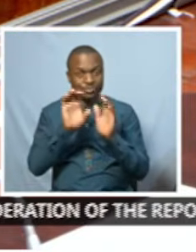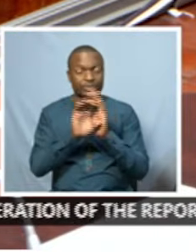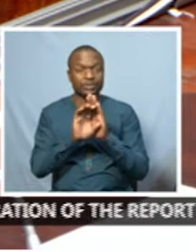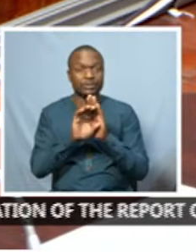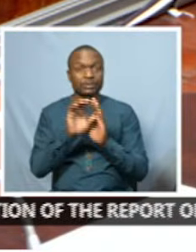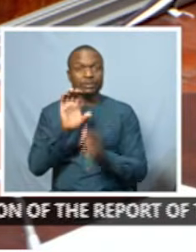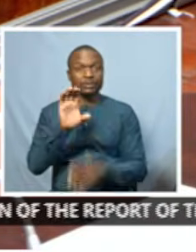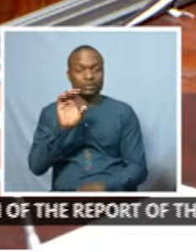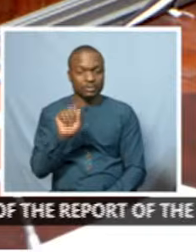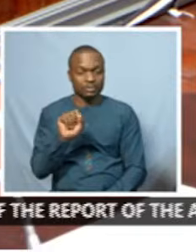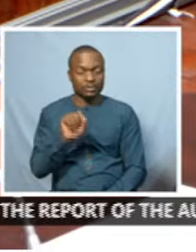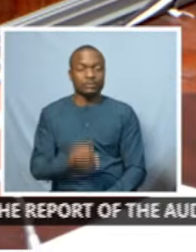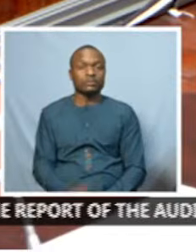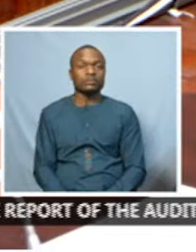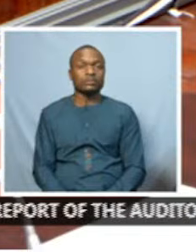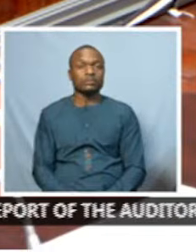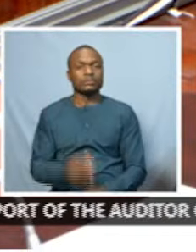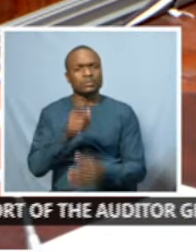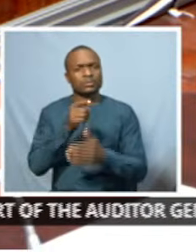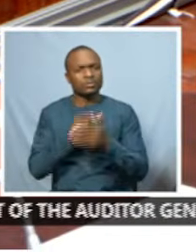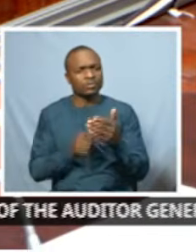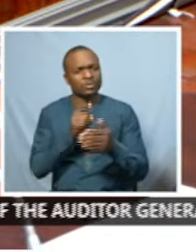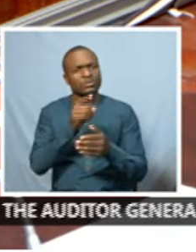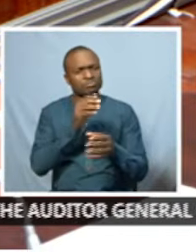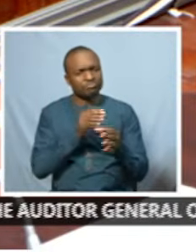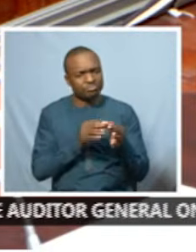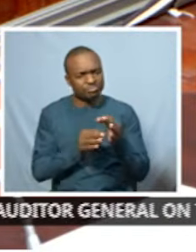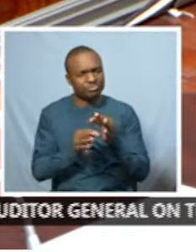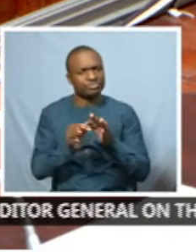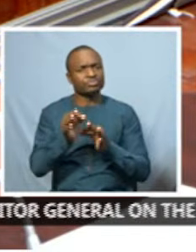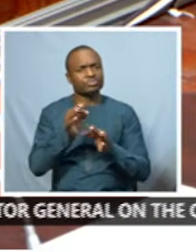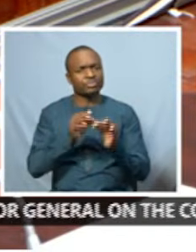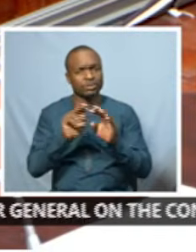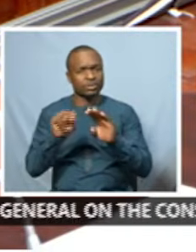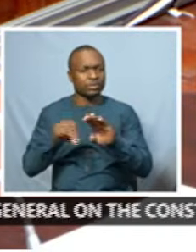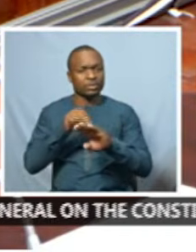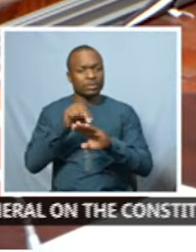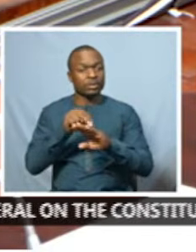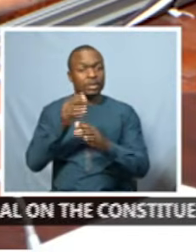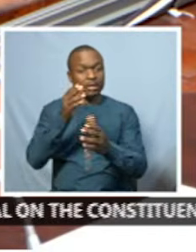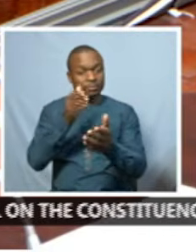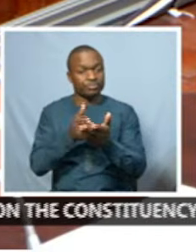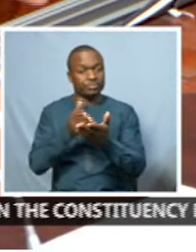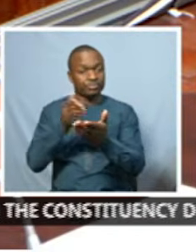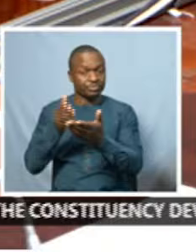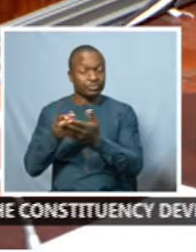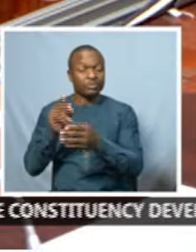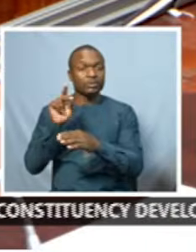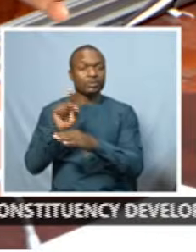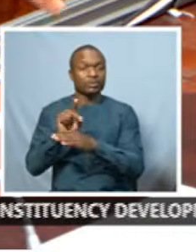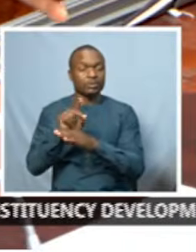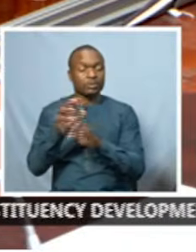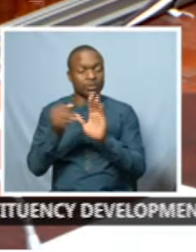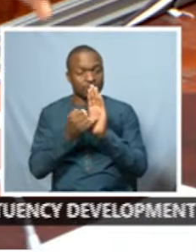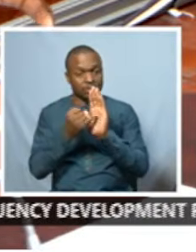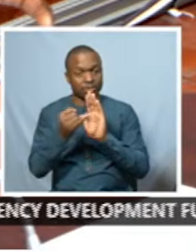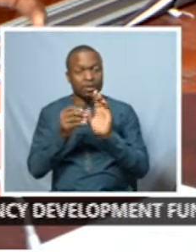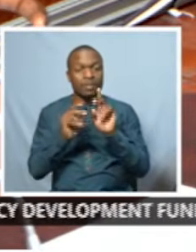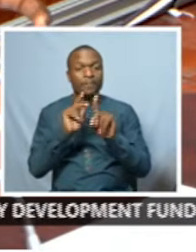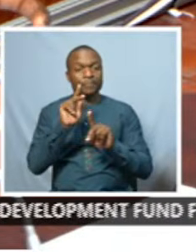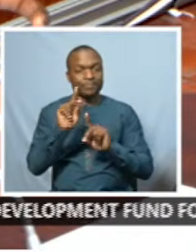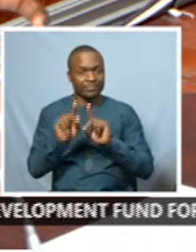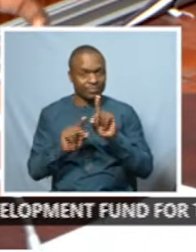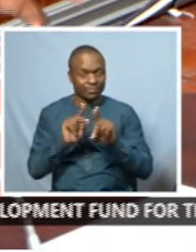team, what do you explain to the nation? Because these projects were identified by the people of